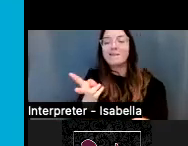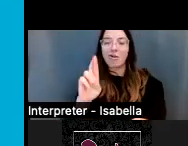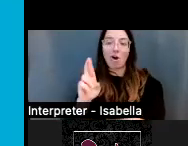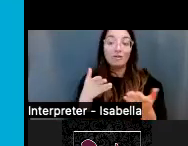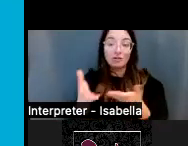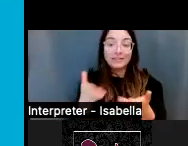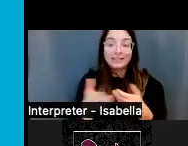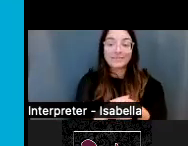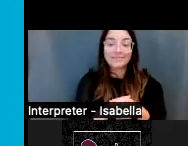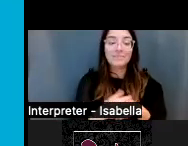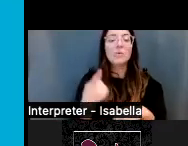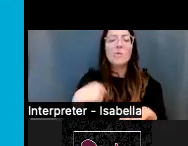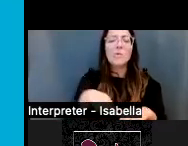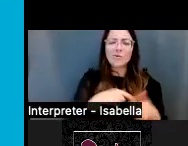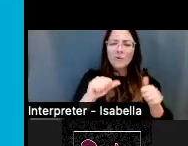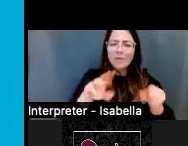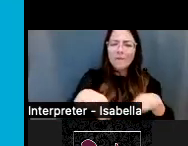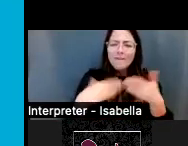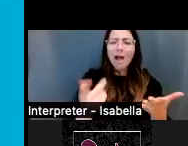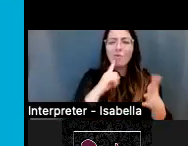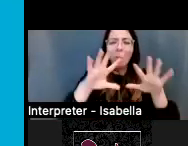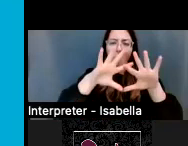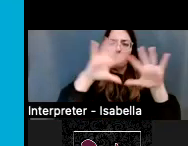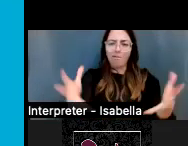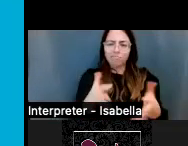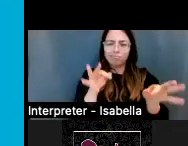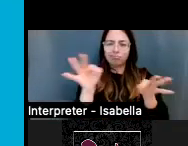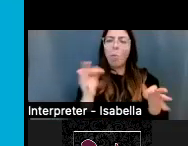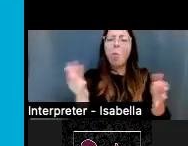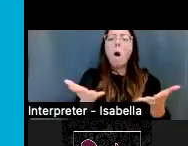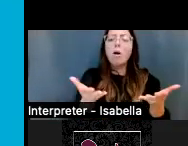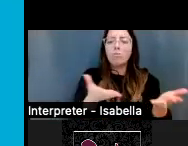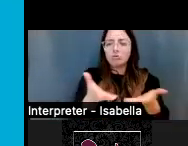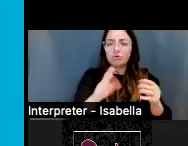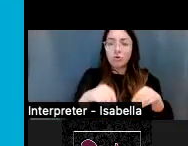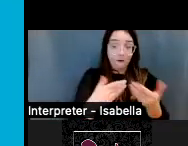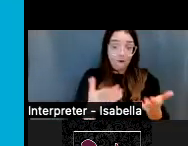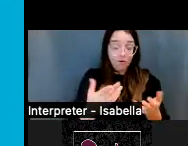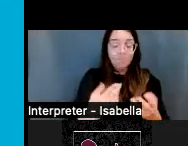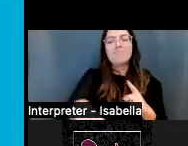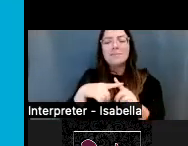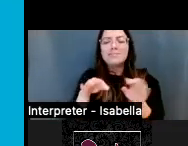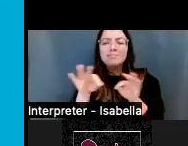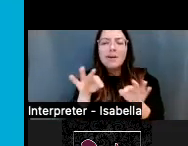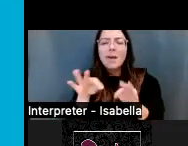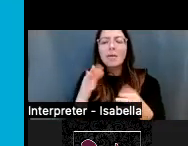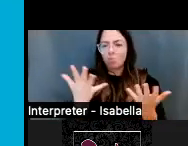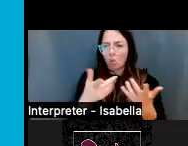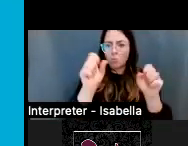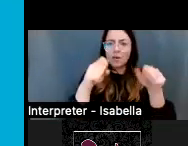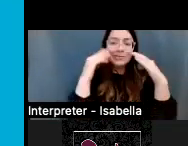We're going to try and provide an overview of the services offered and a little bit of an explanation of what you can